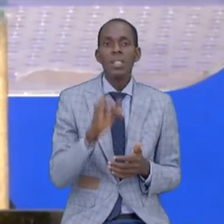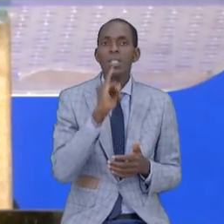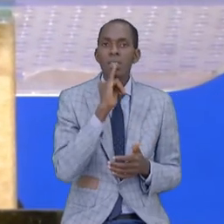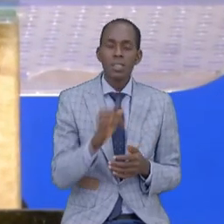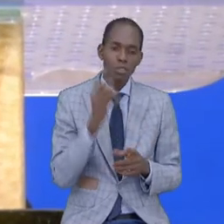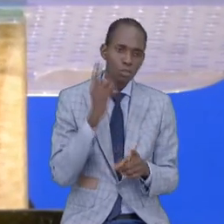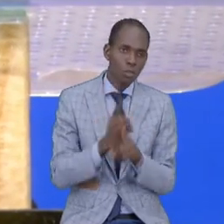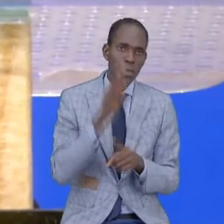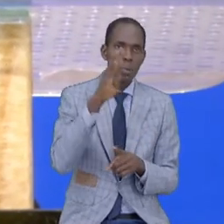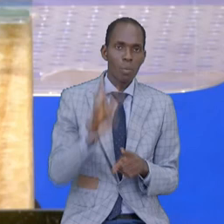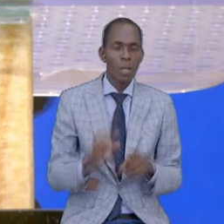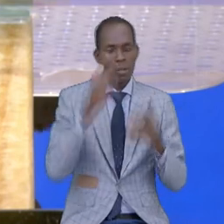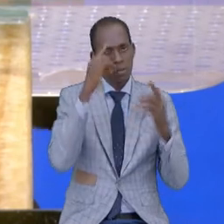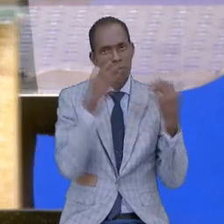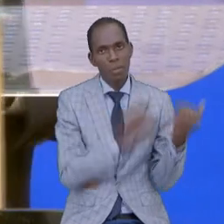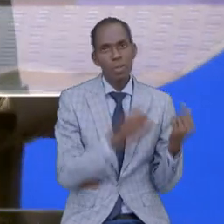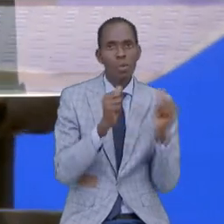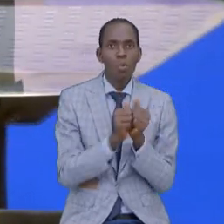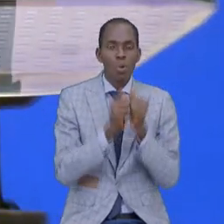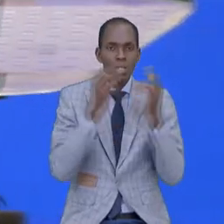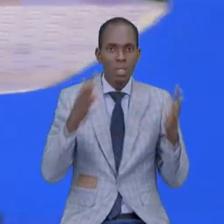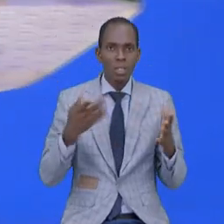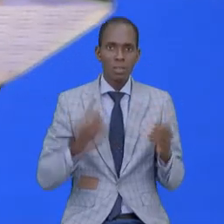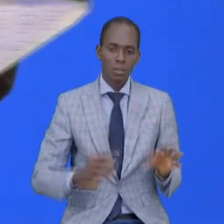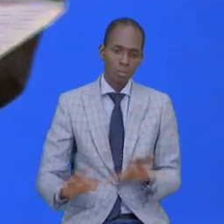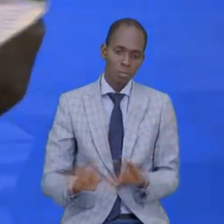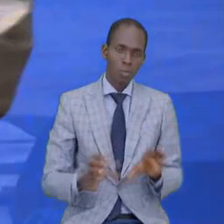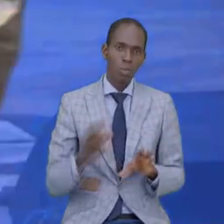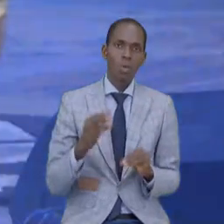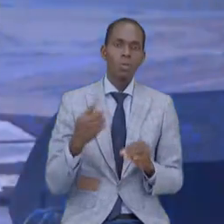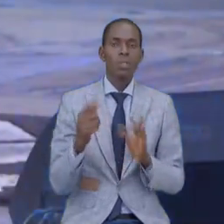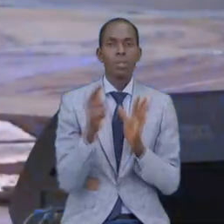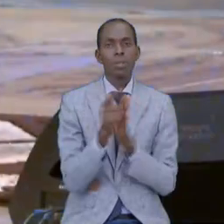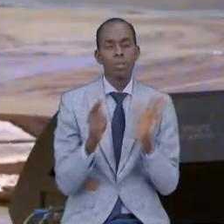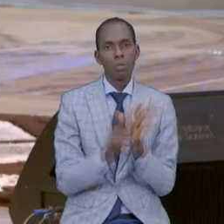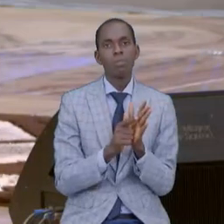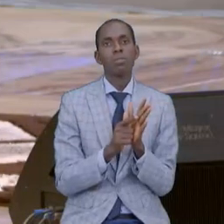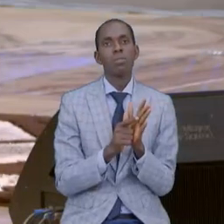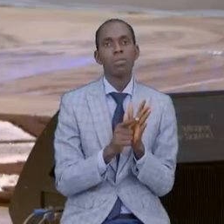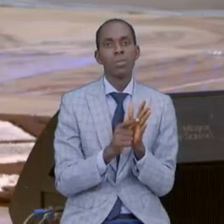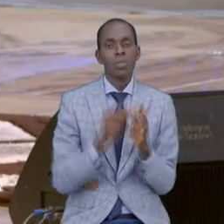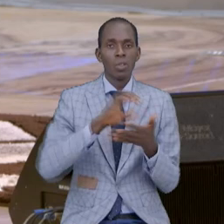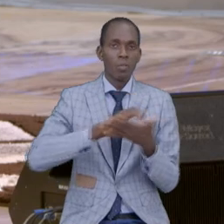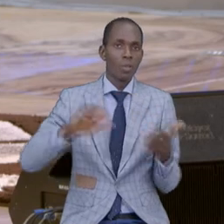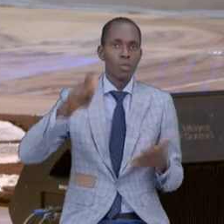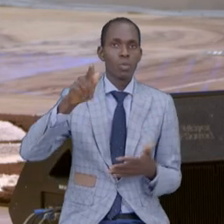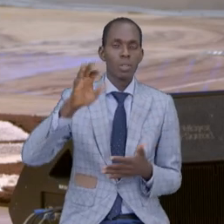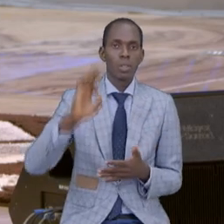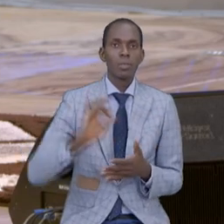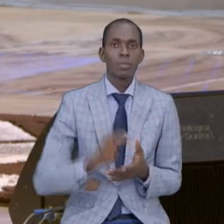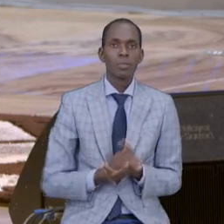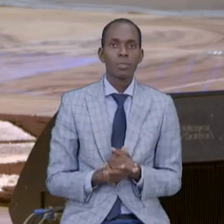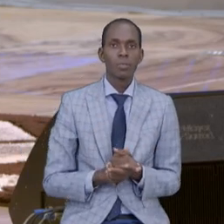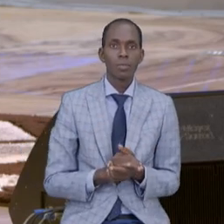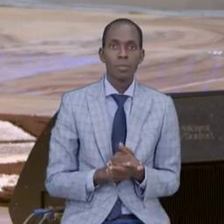by faith without the deeds of the law. Verse 29. In verse 29, is he